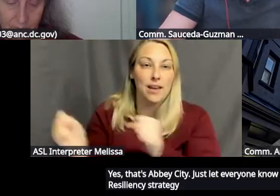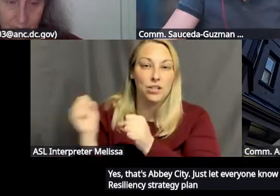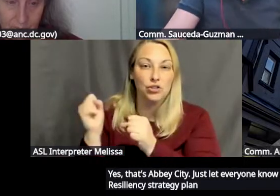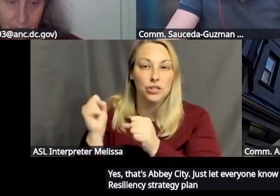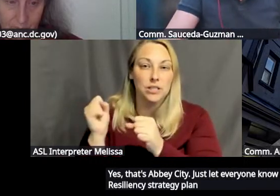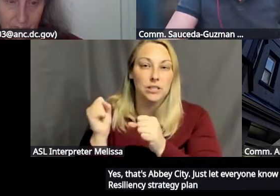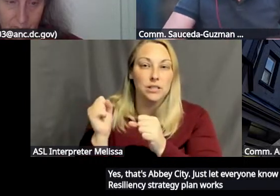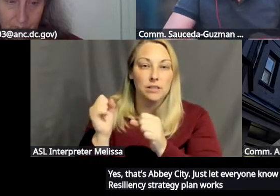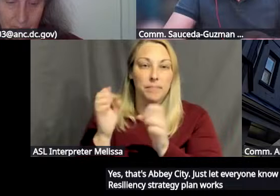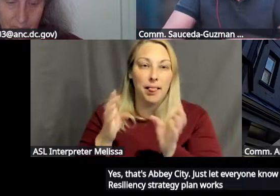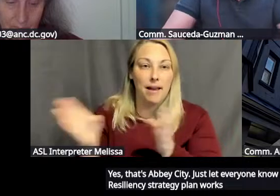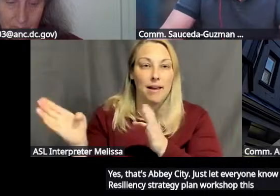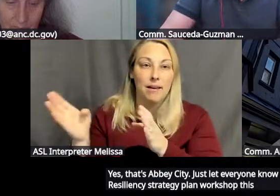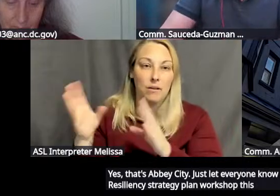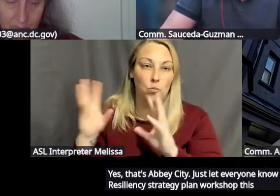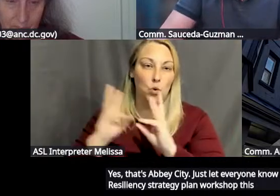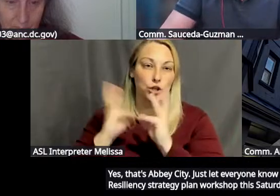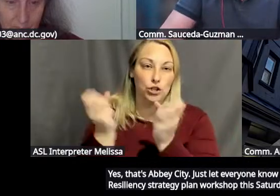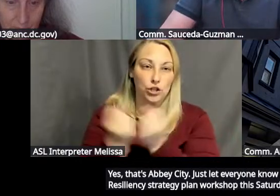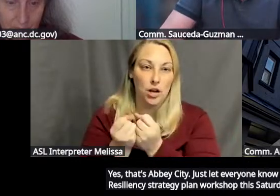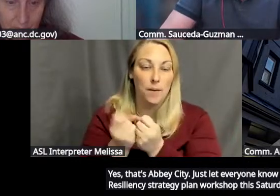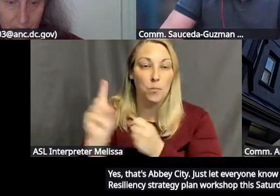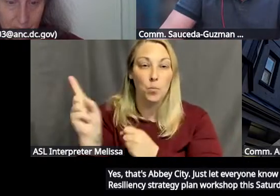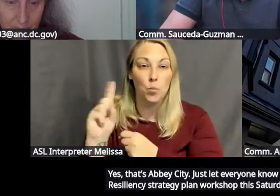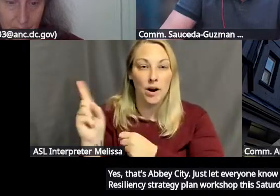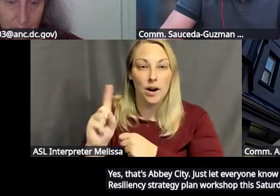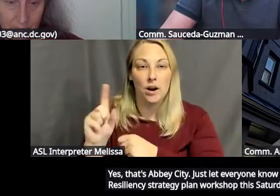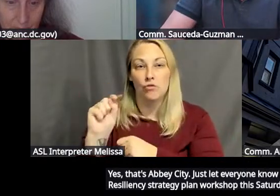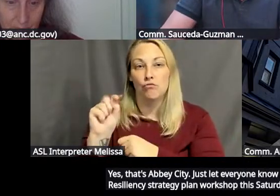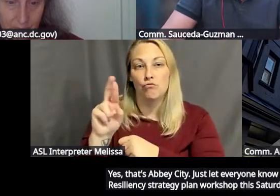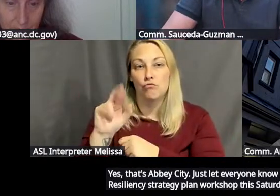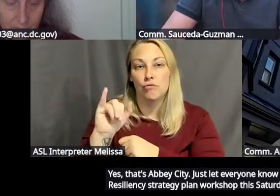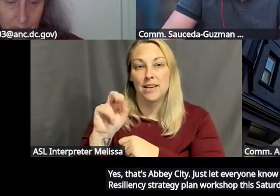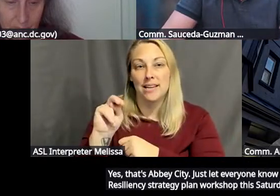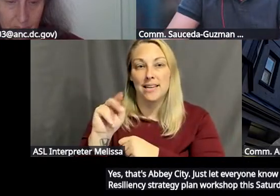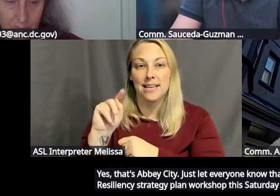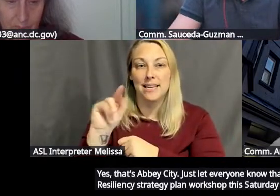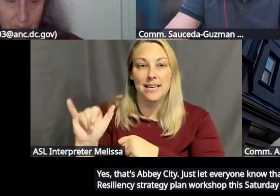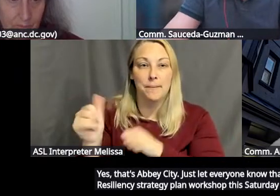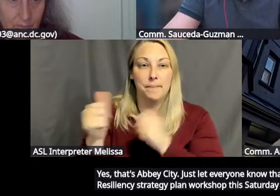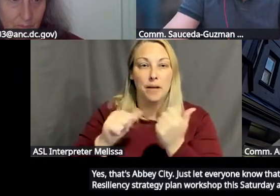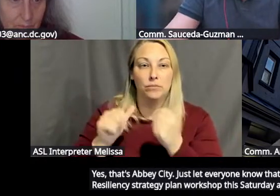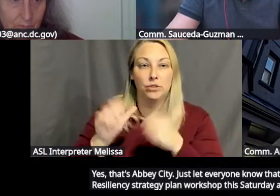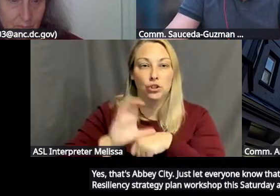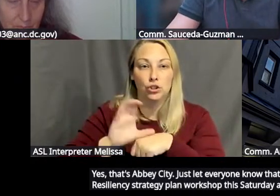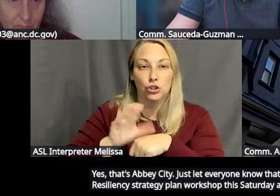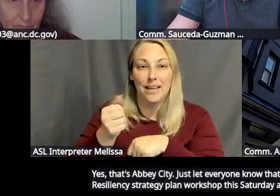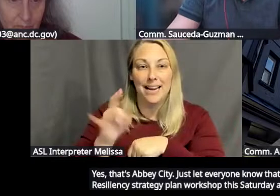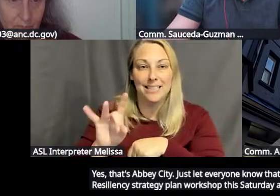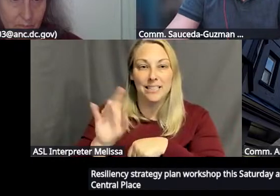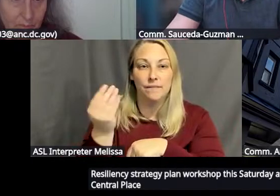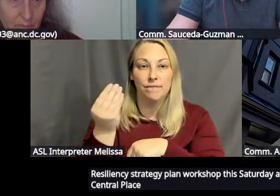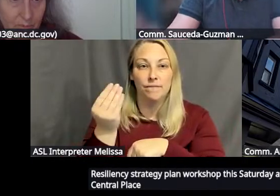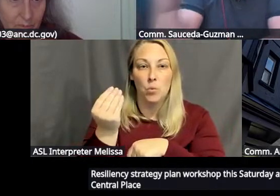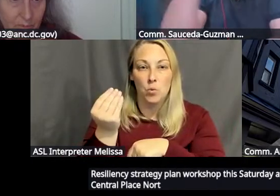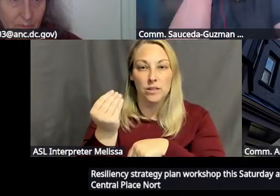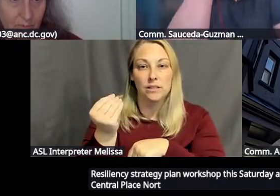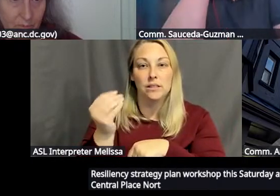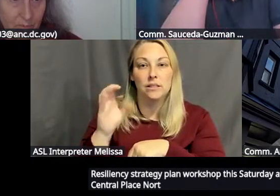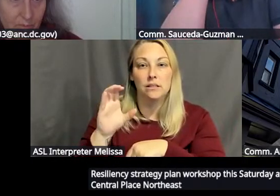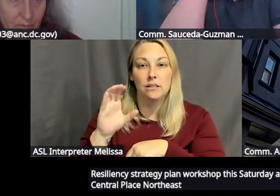this Saturday at Trinity Baptist Church, 1814 Central Place Northeast.